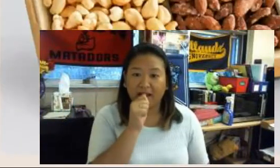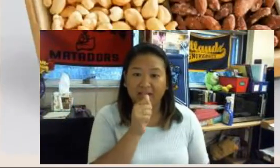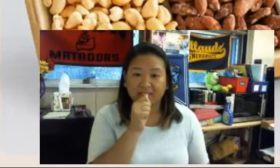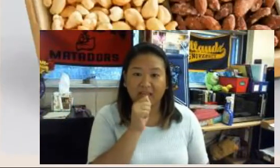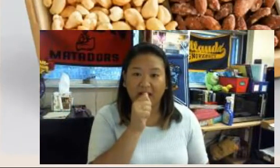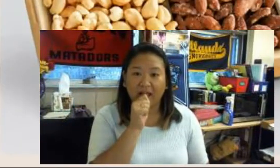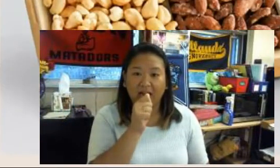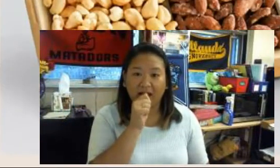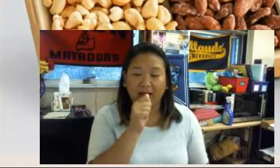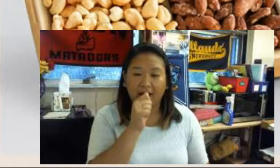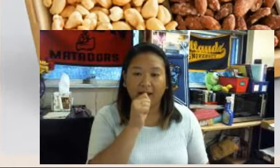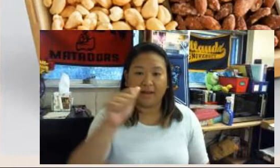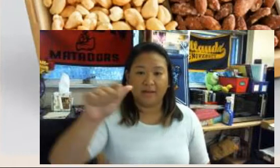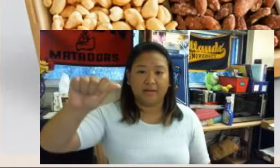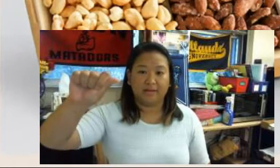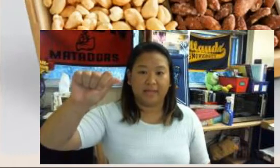Nuts,